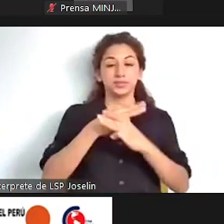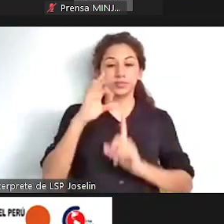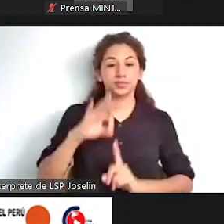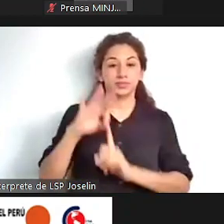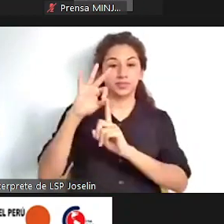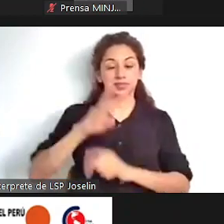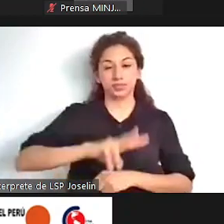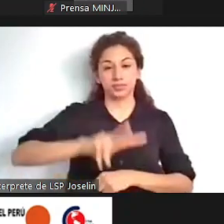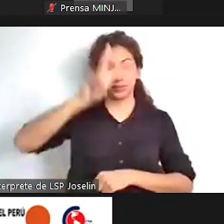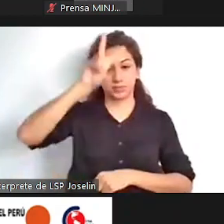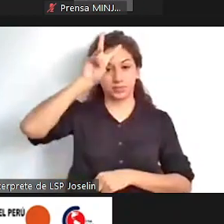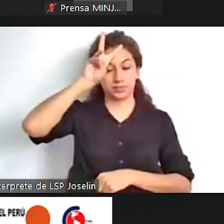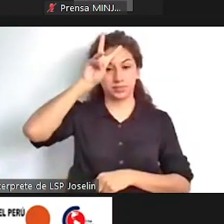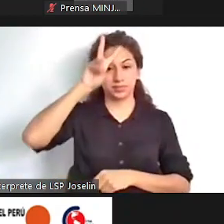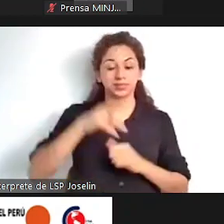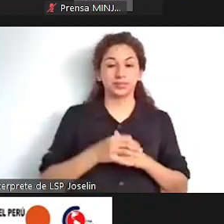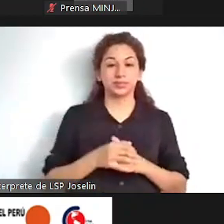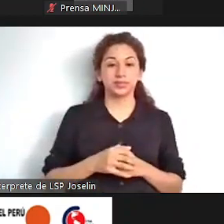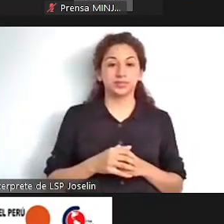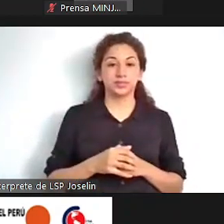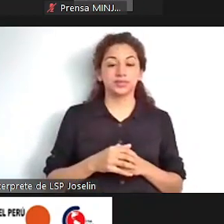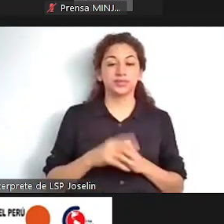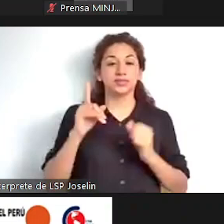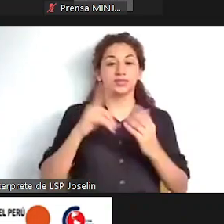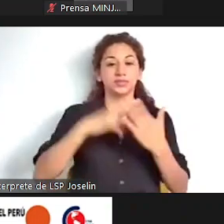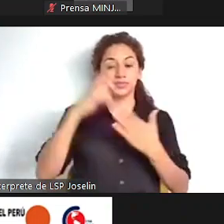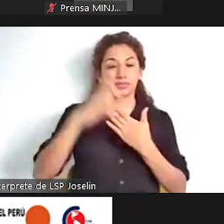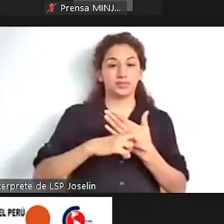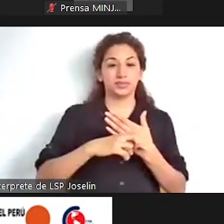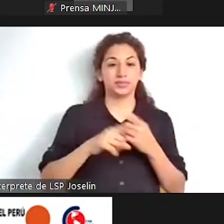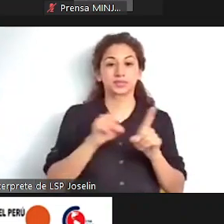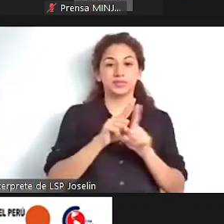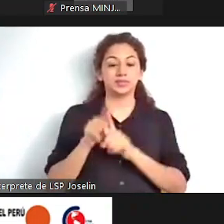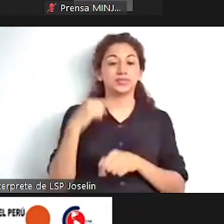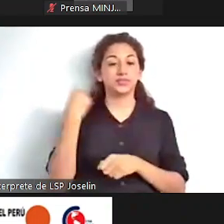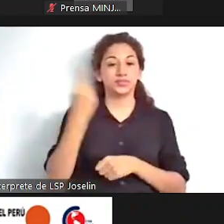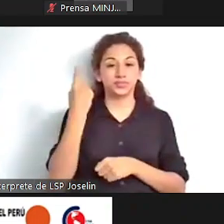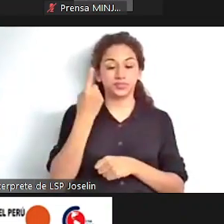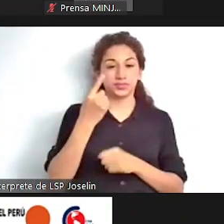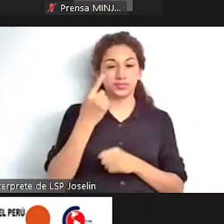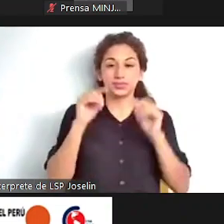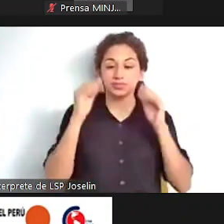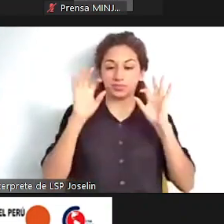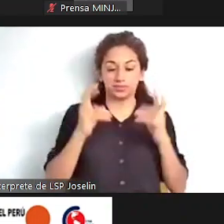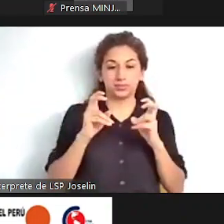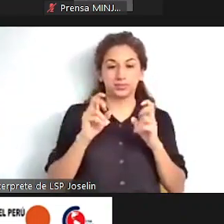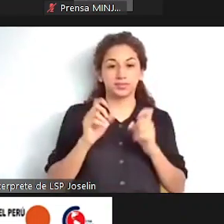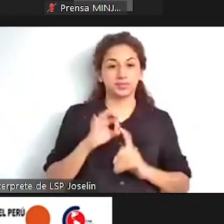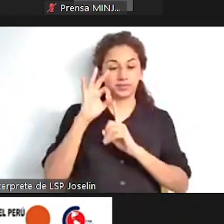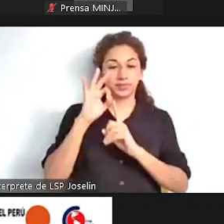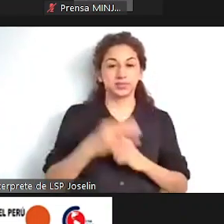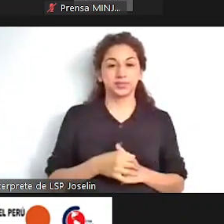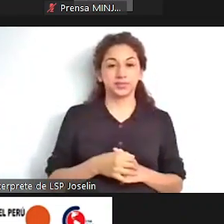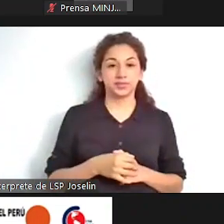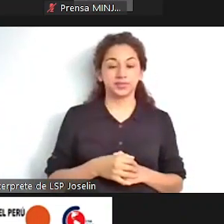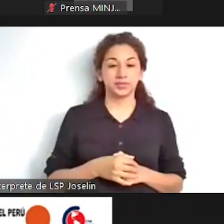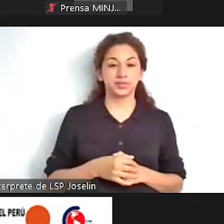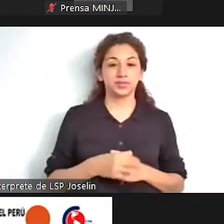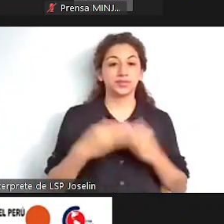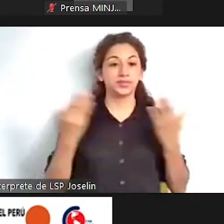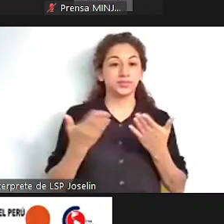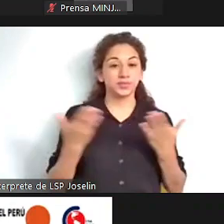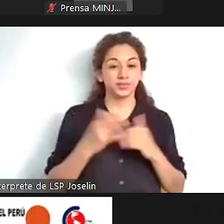in the world especially in peru there are a number of plants that have only been